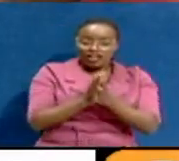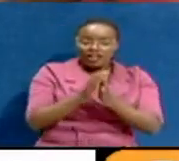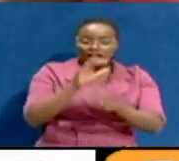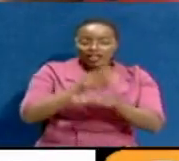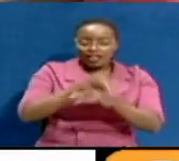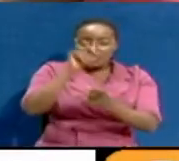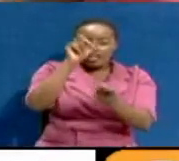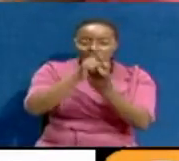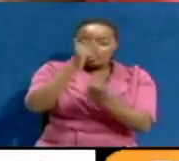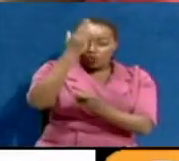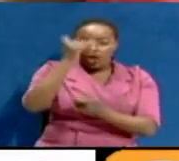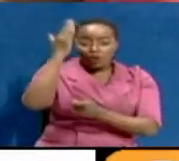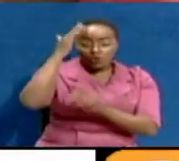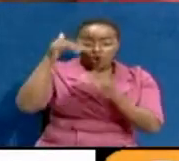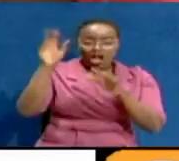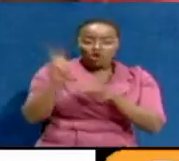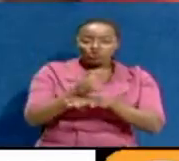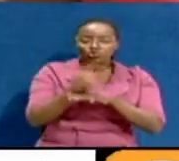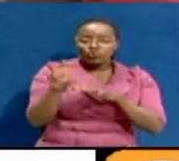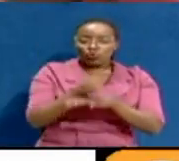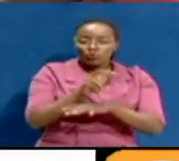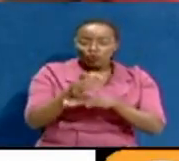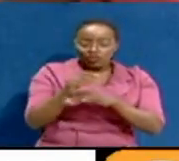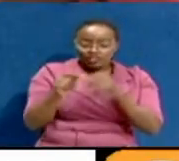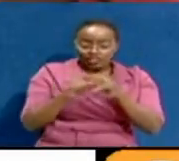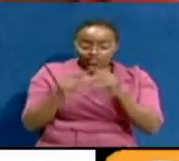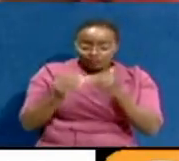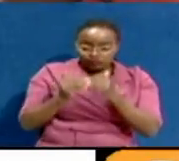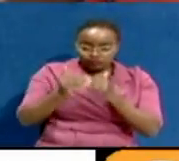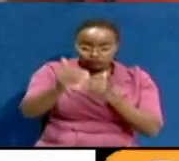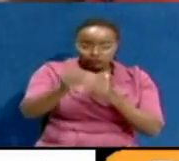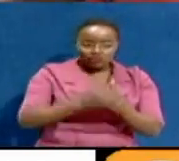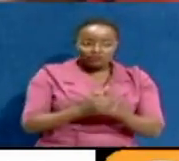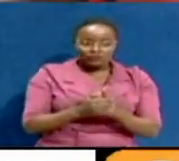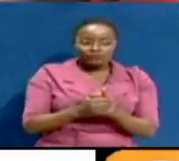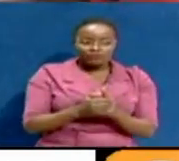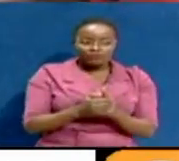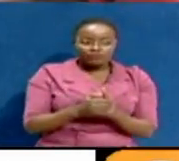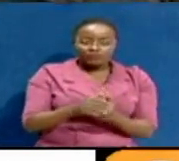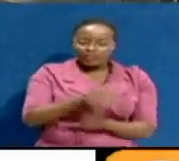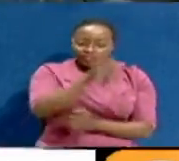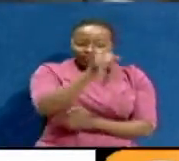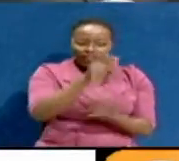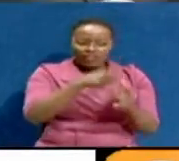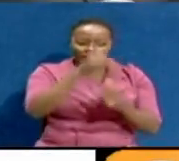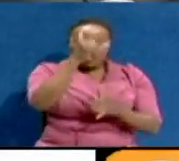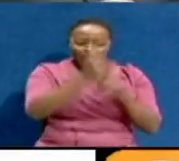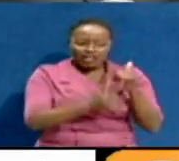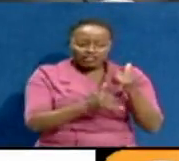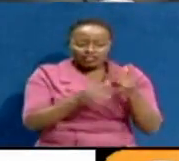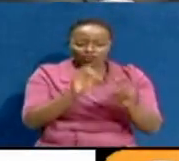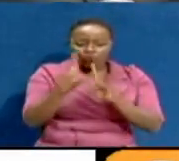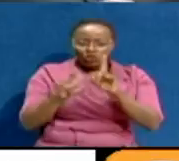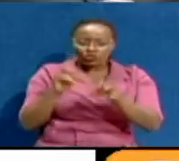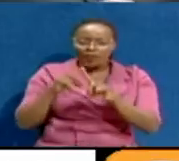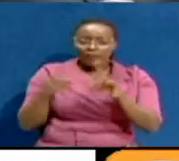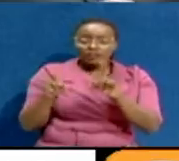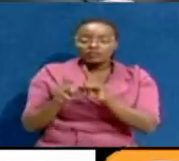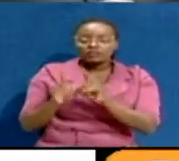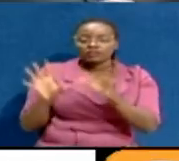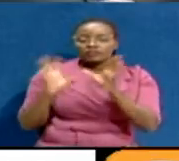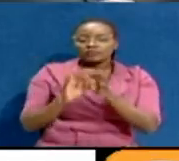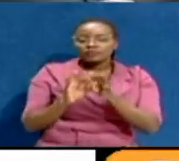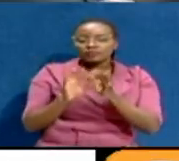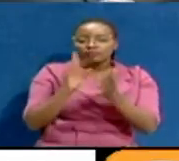get a test so that we know how to monitor going forward. Okay, Dr. Mbajo, hang on. I'll have the last round of questions for you, but let me bring in